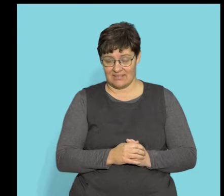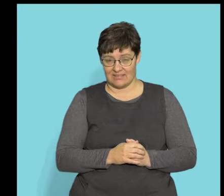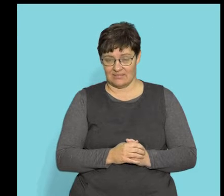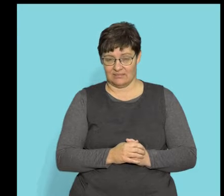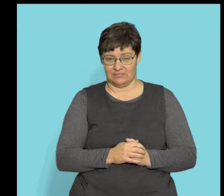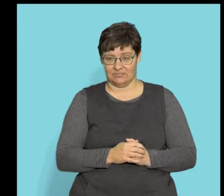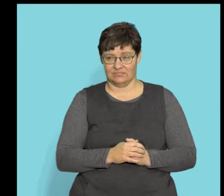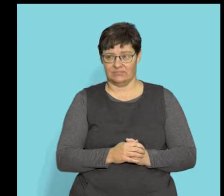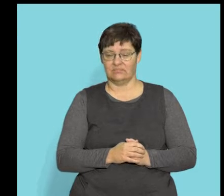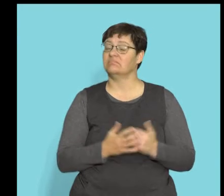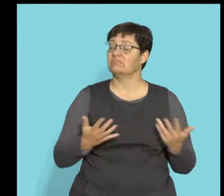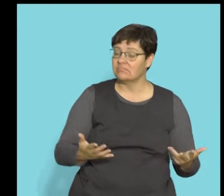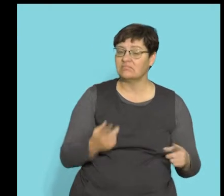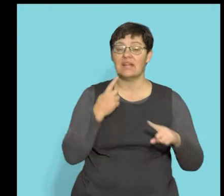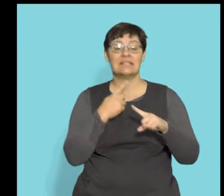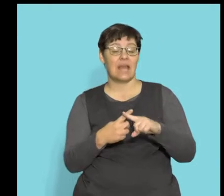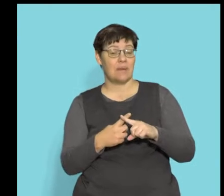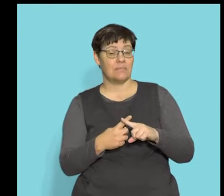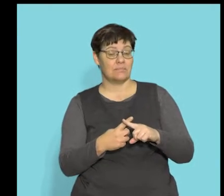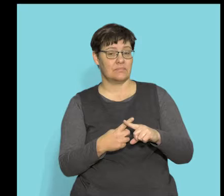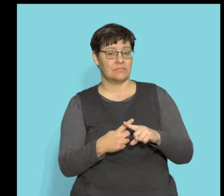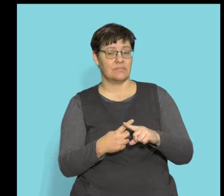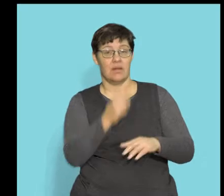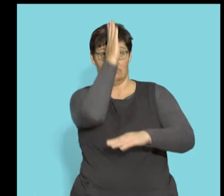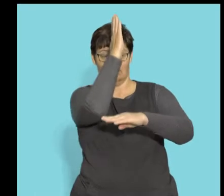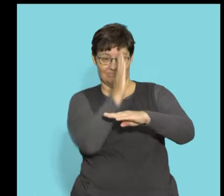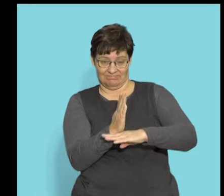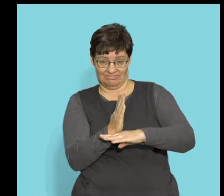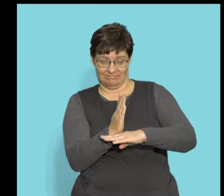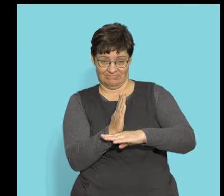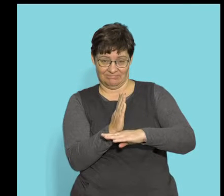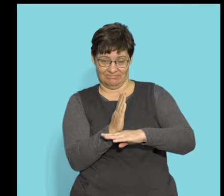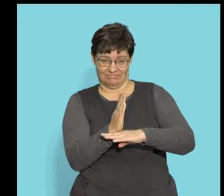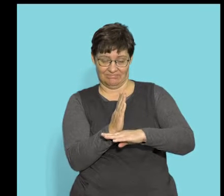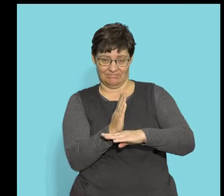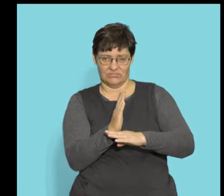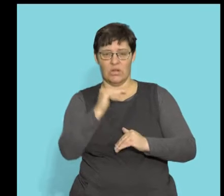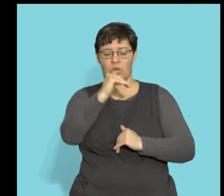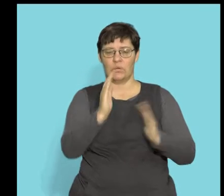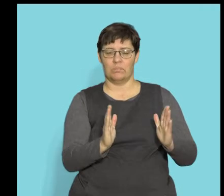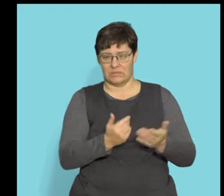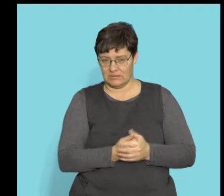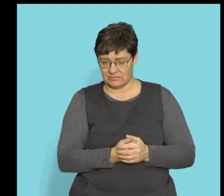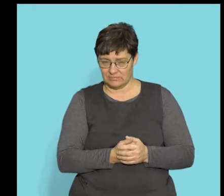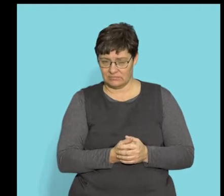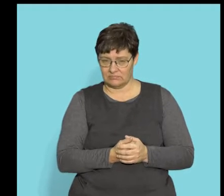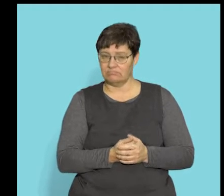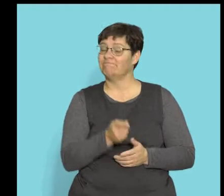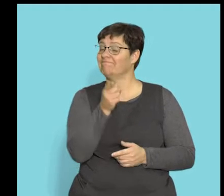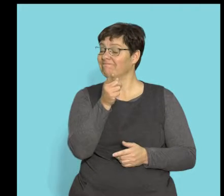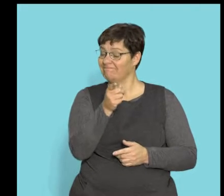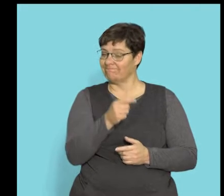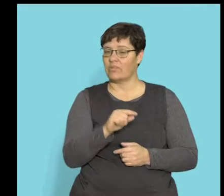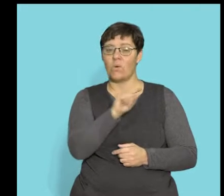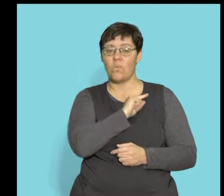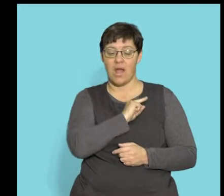Then I multiply it by the perpendicular height of a cube. But again, because this is